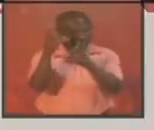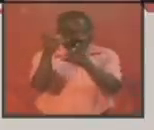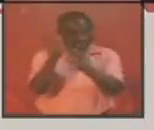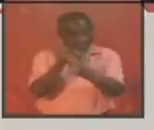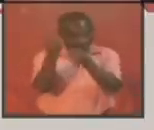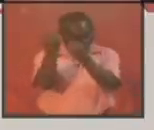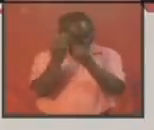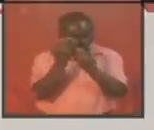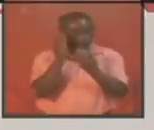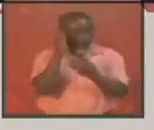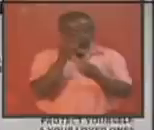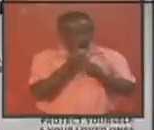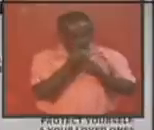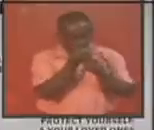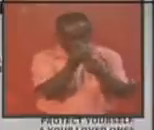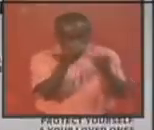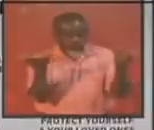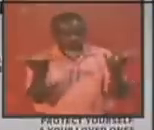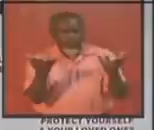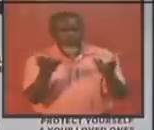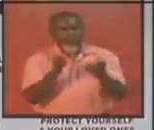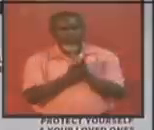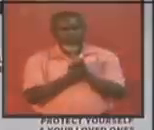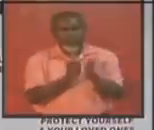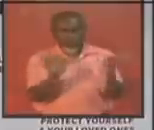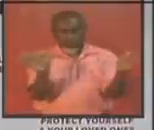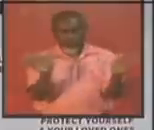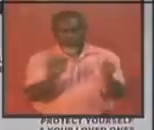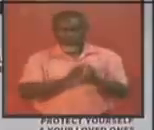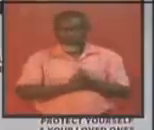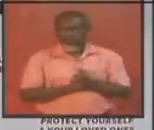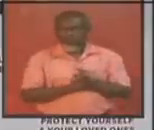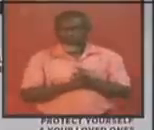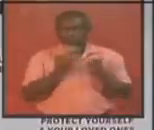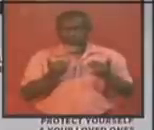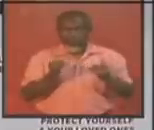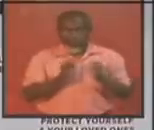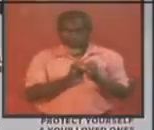occurs. Thank you very much, CMO. We go now to Express, please.